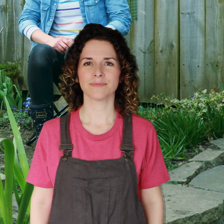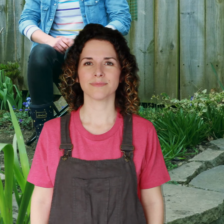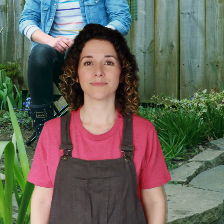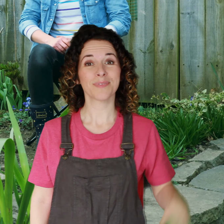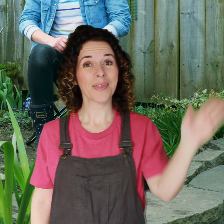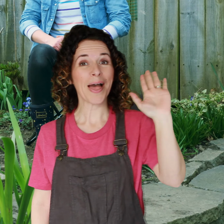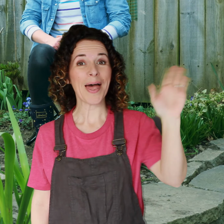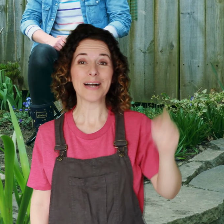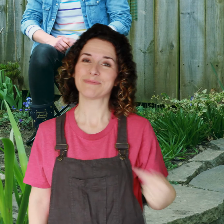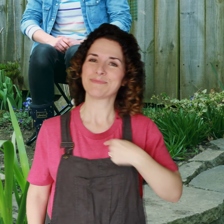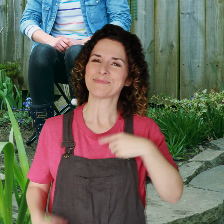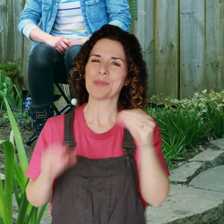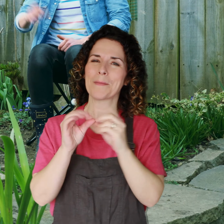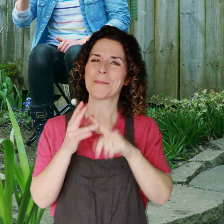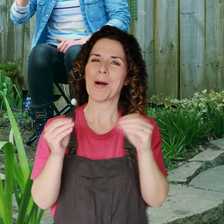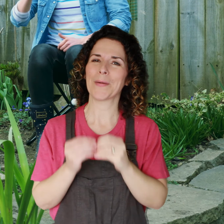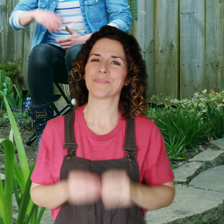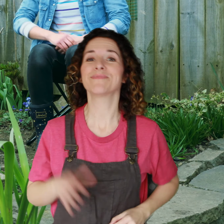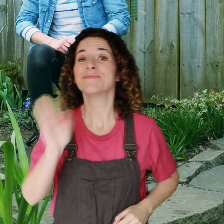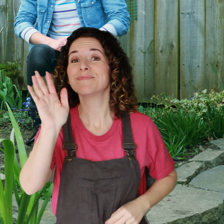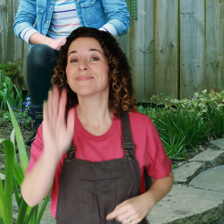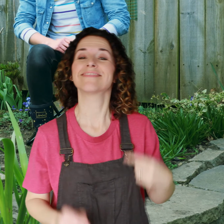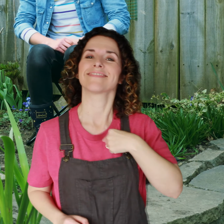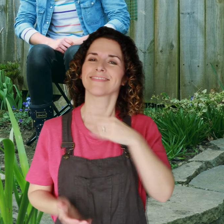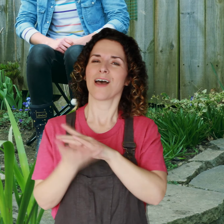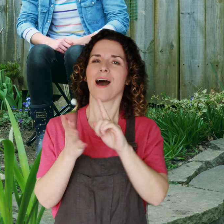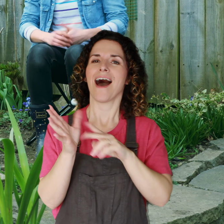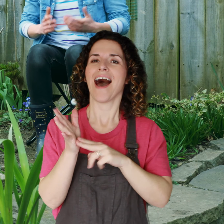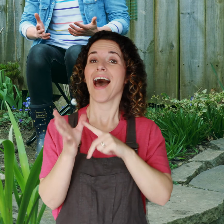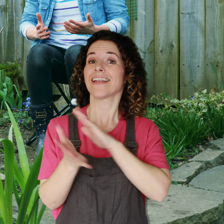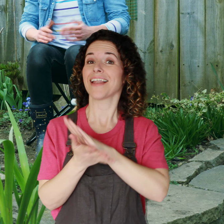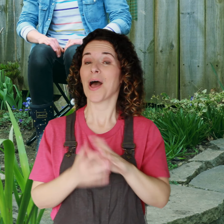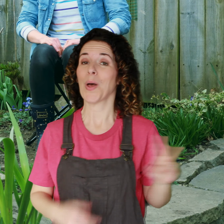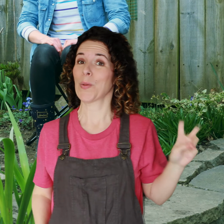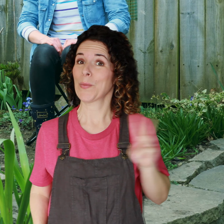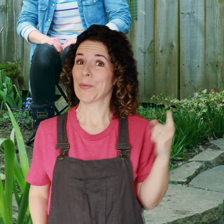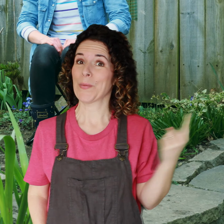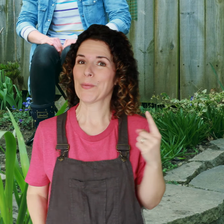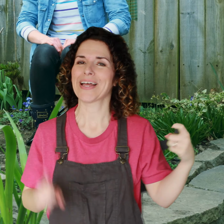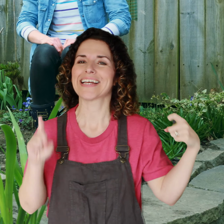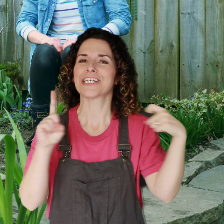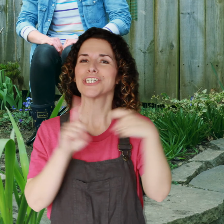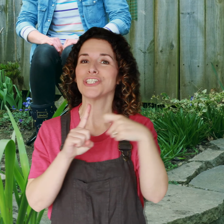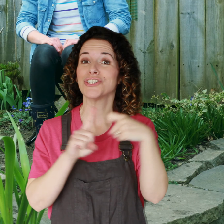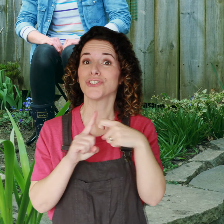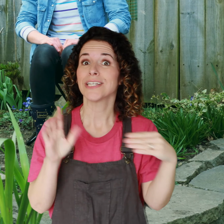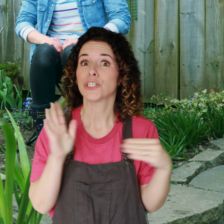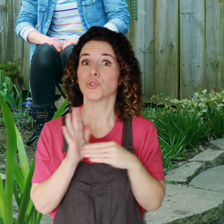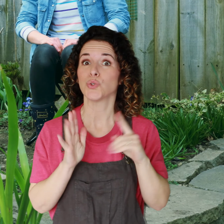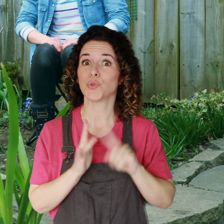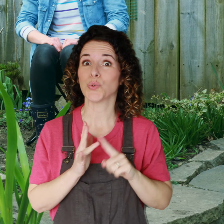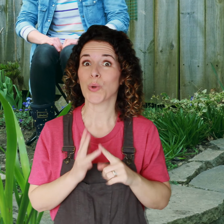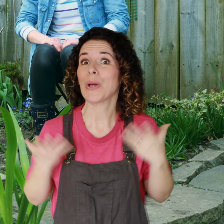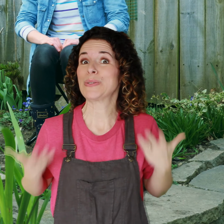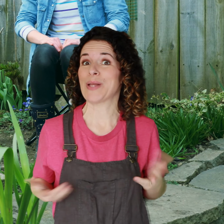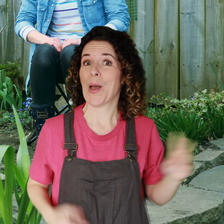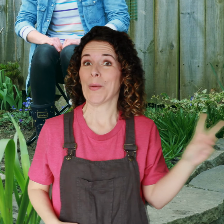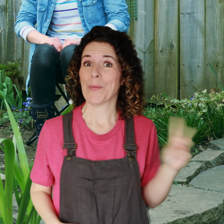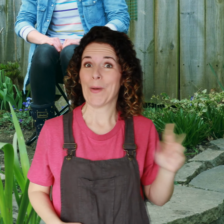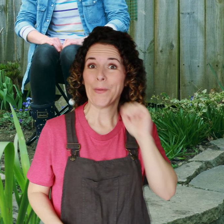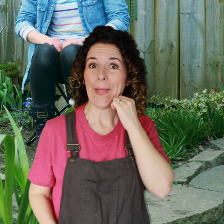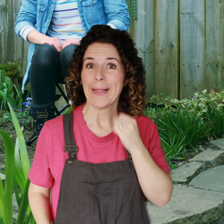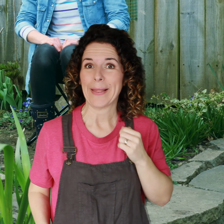Hello, I'm Bob. Hello, I'm Hannah. And we are Kitchen Zoo. And today we are